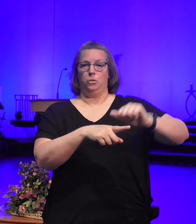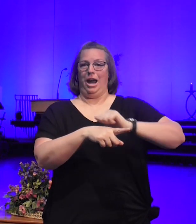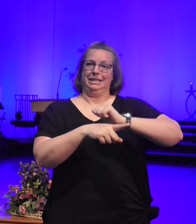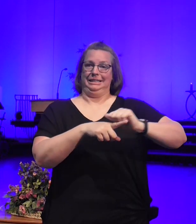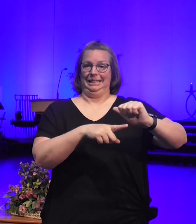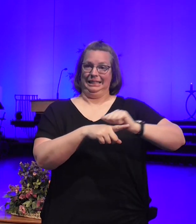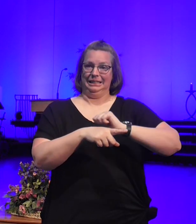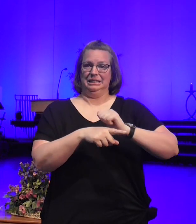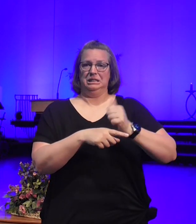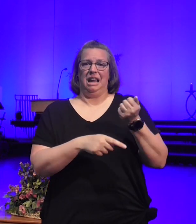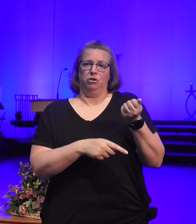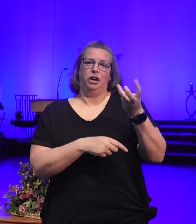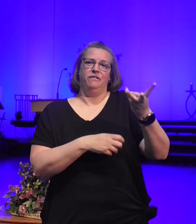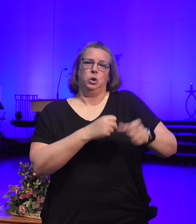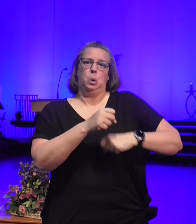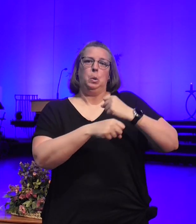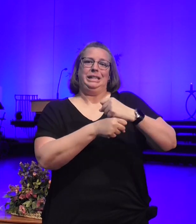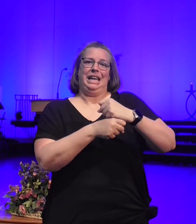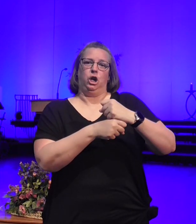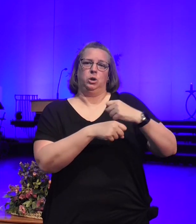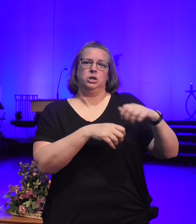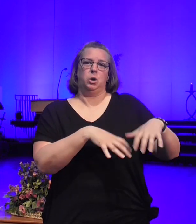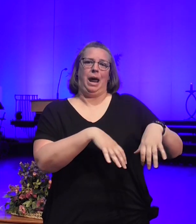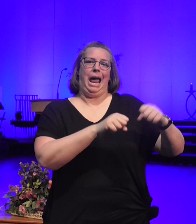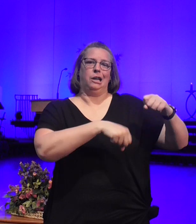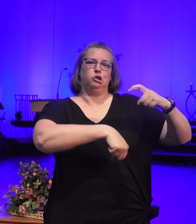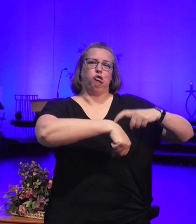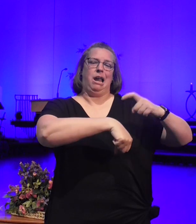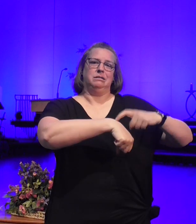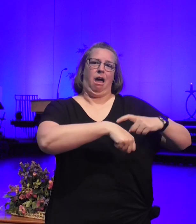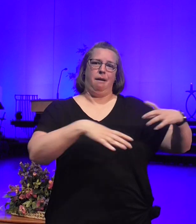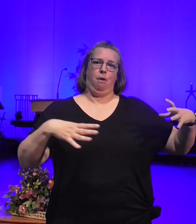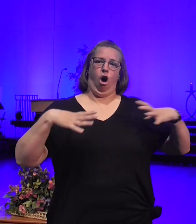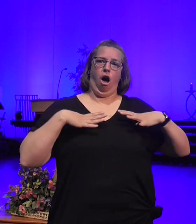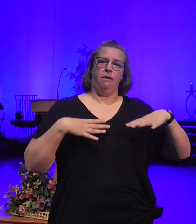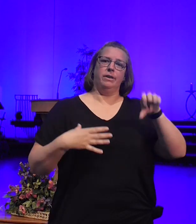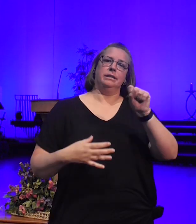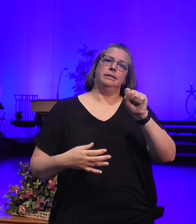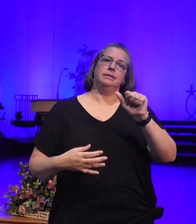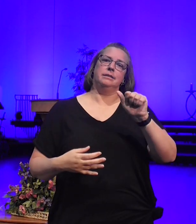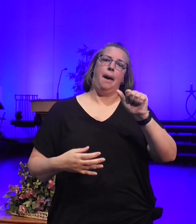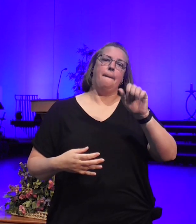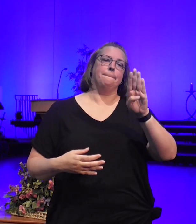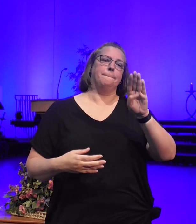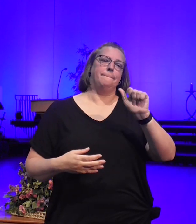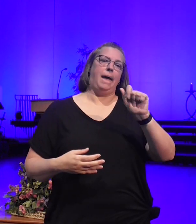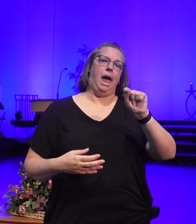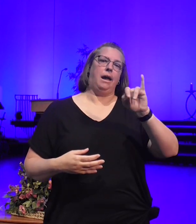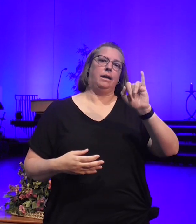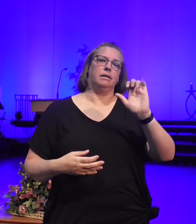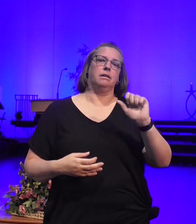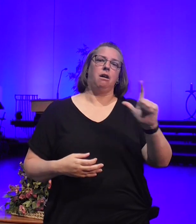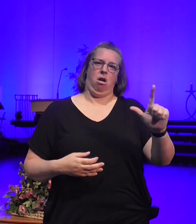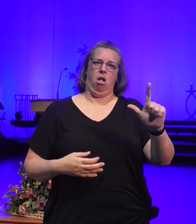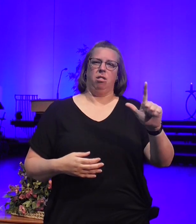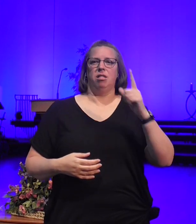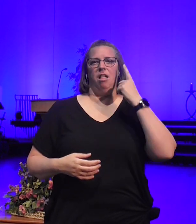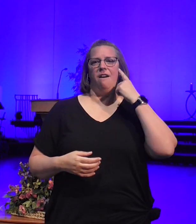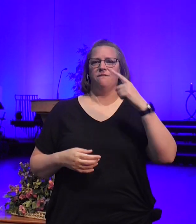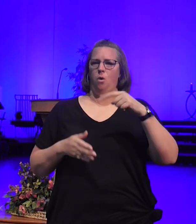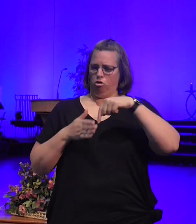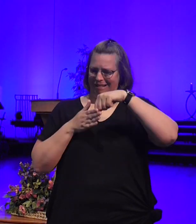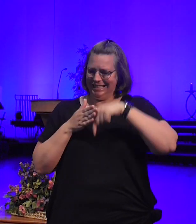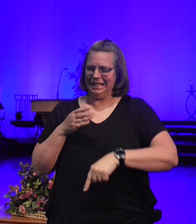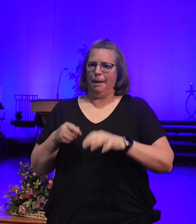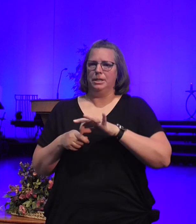every number of years take a little extra time off called a sabbatical for the purpose of resting and rejuvenating and really deep